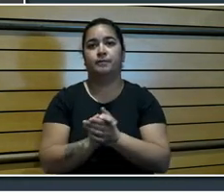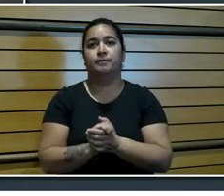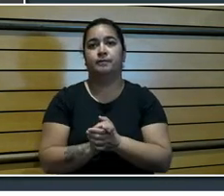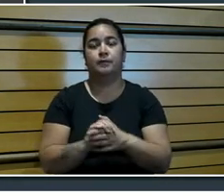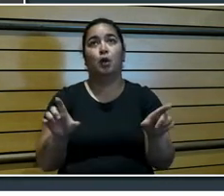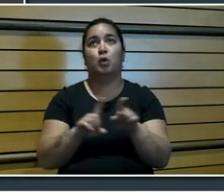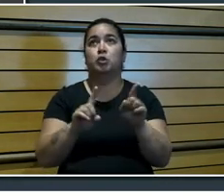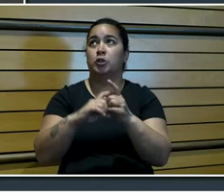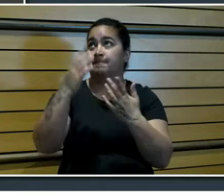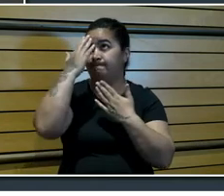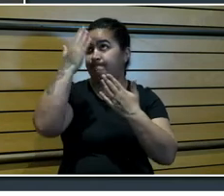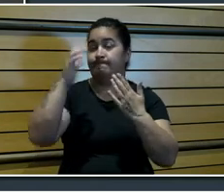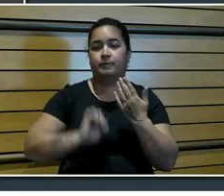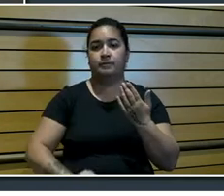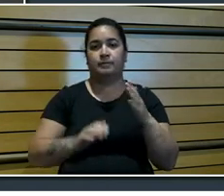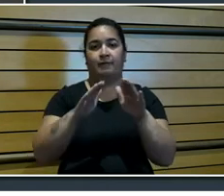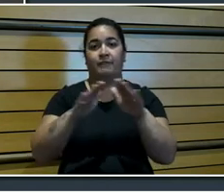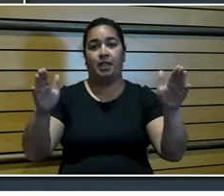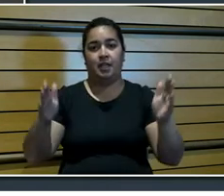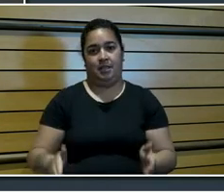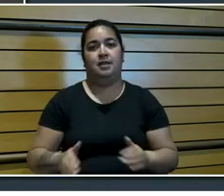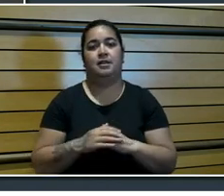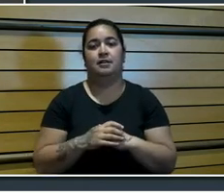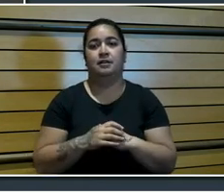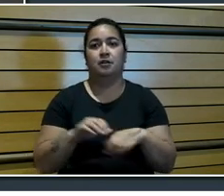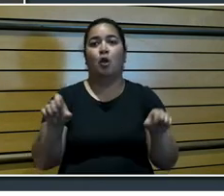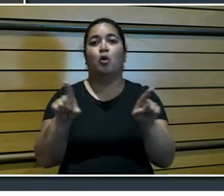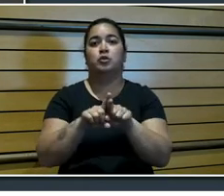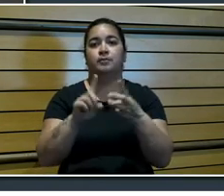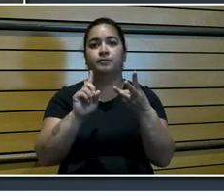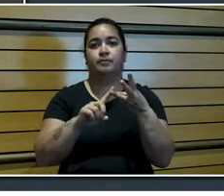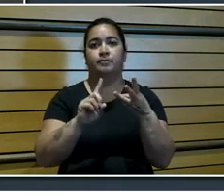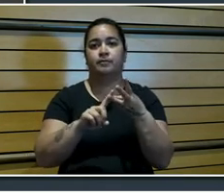Earth. Ki te whare e tūnei. And to the house that stands here.